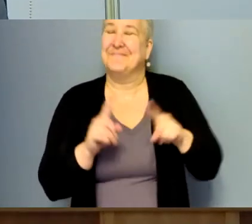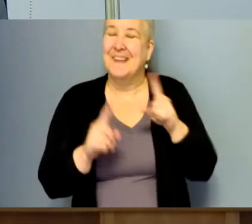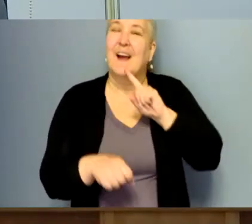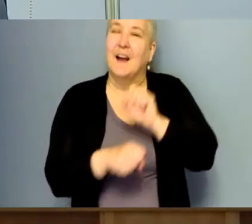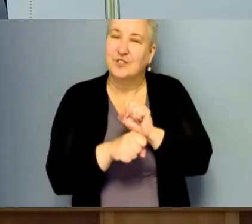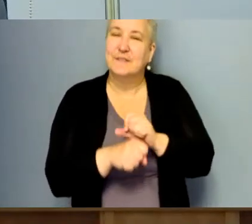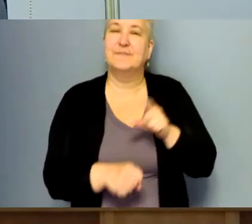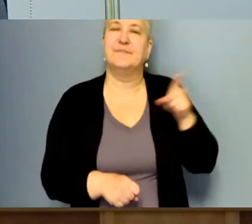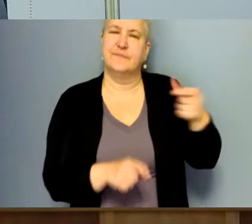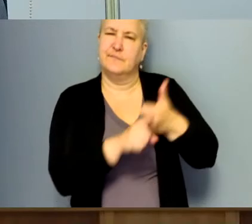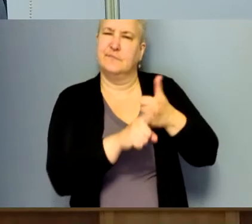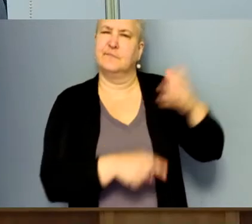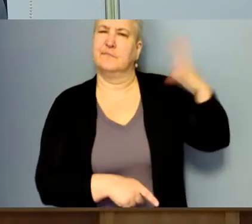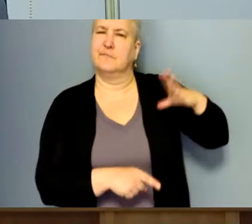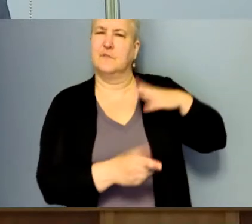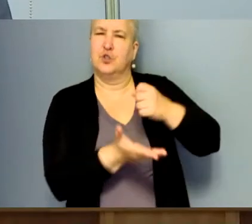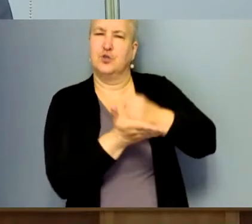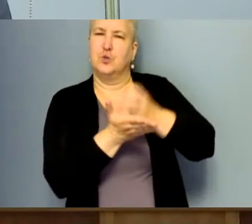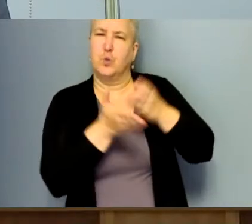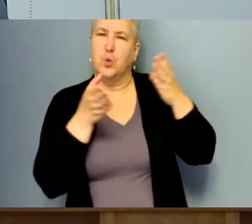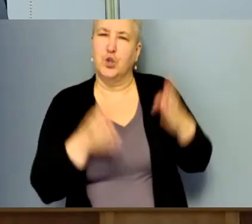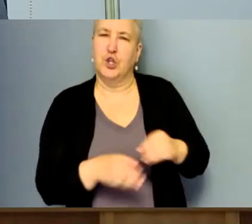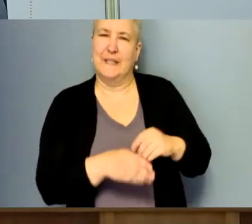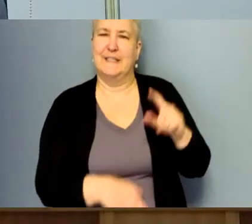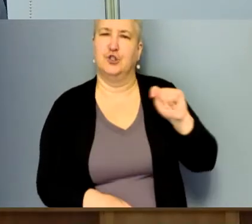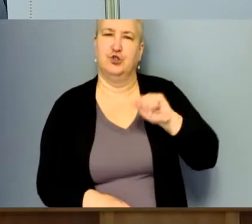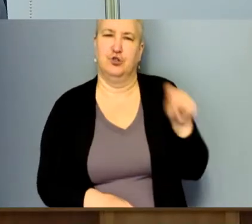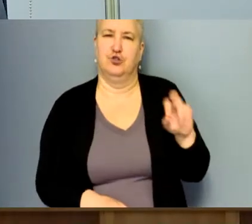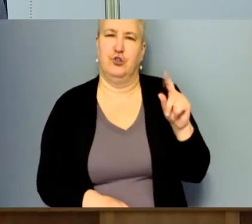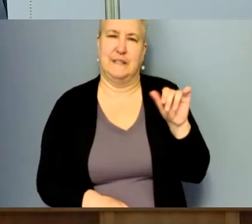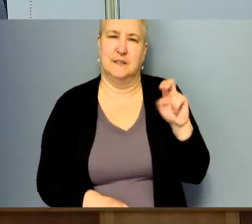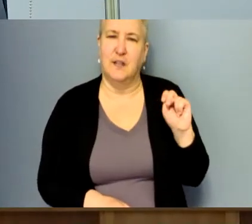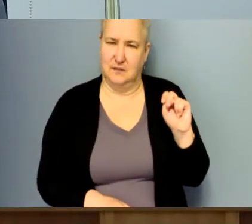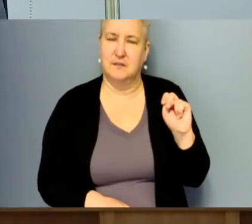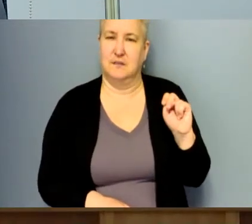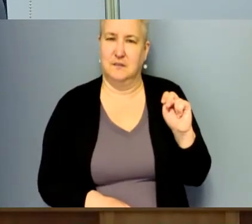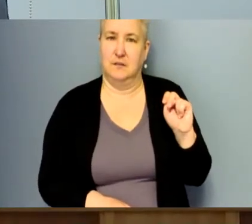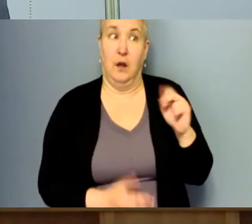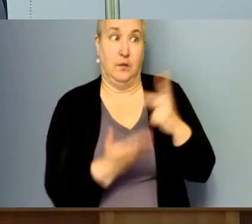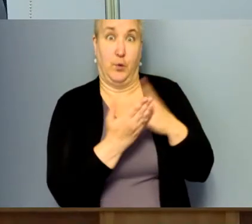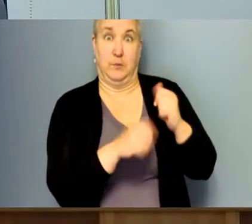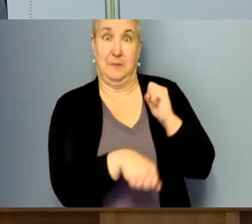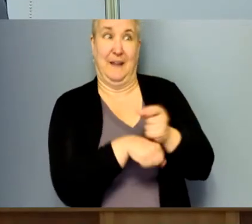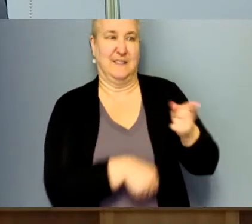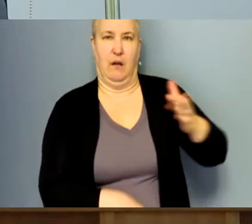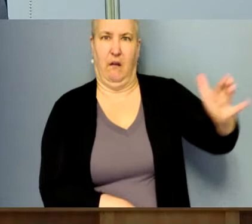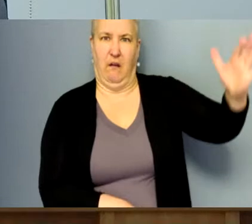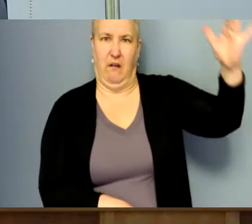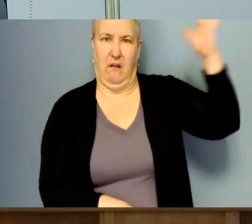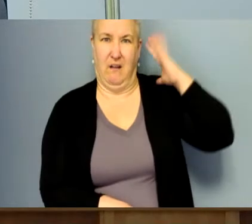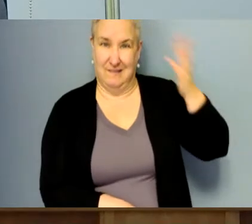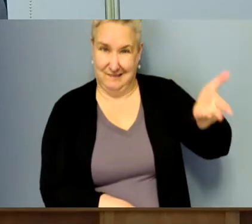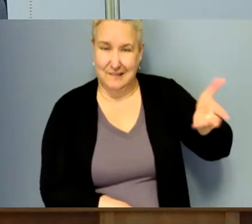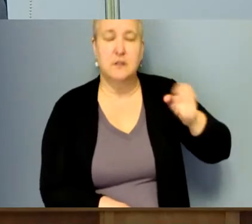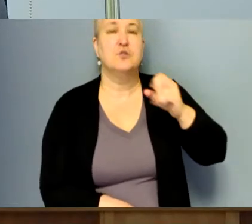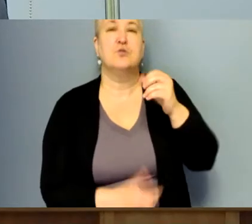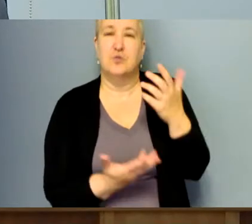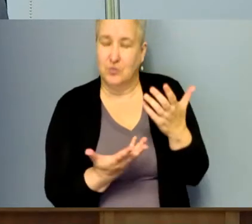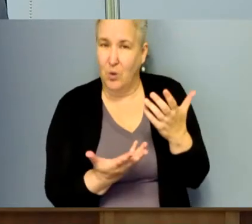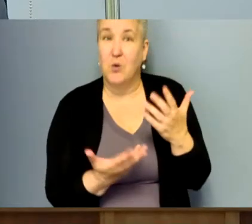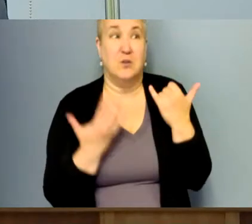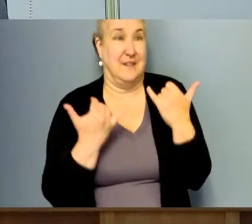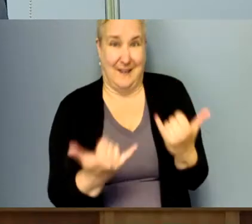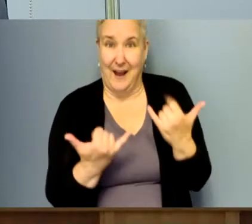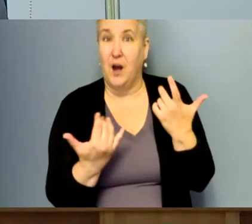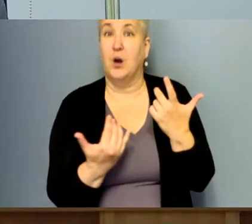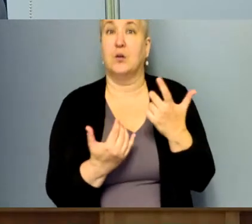actually, as she was a social worker in Trenton. This program was in place decades ago. And so now